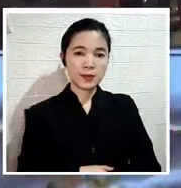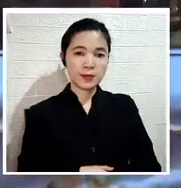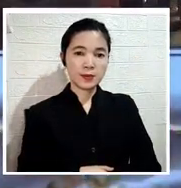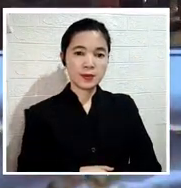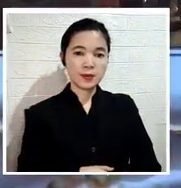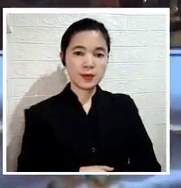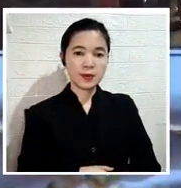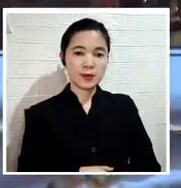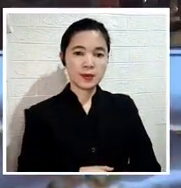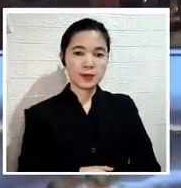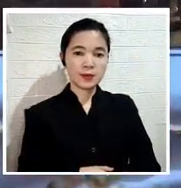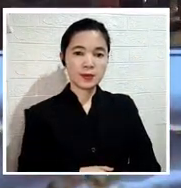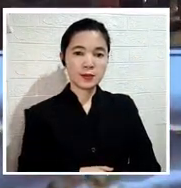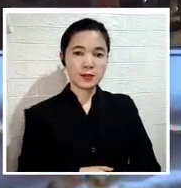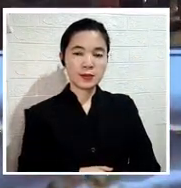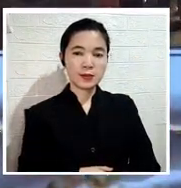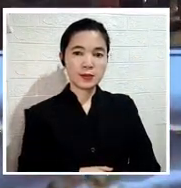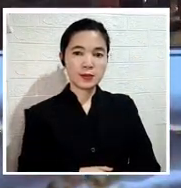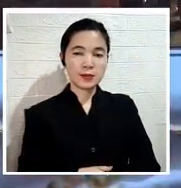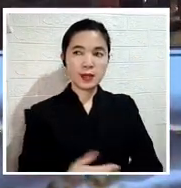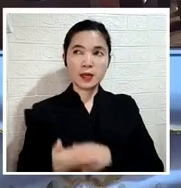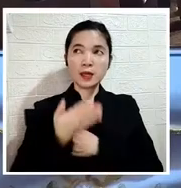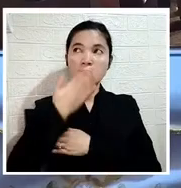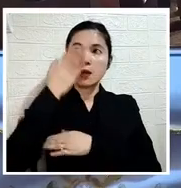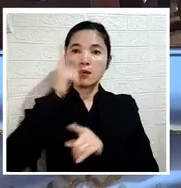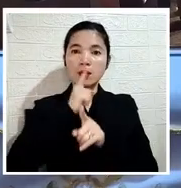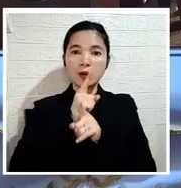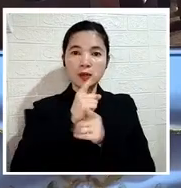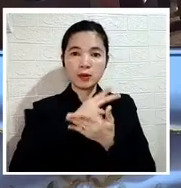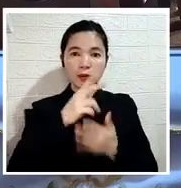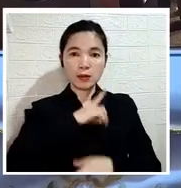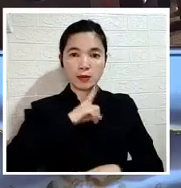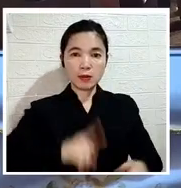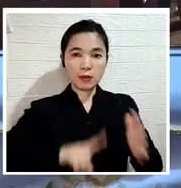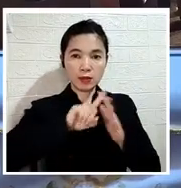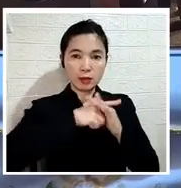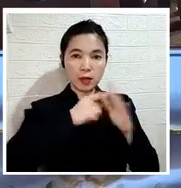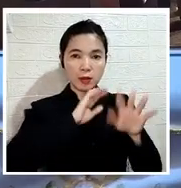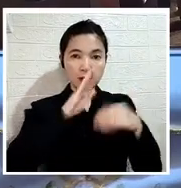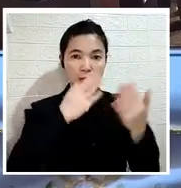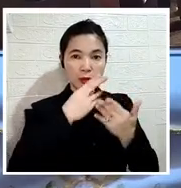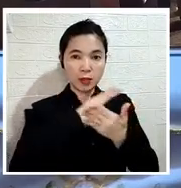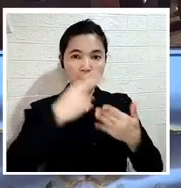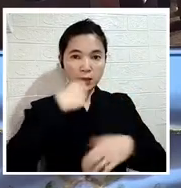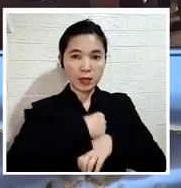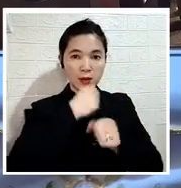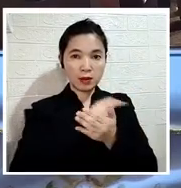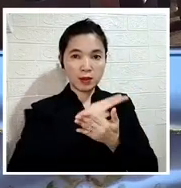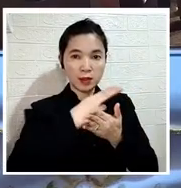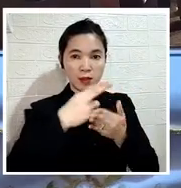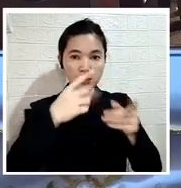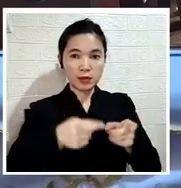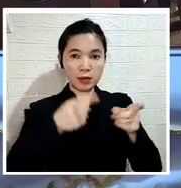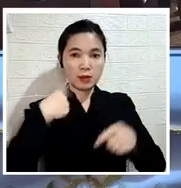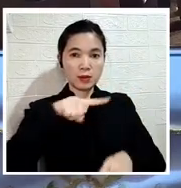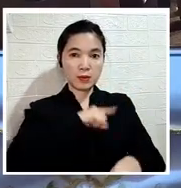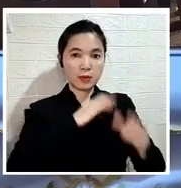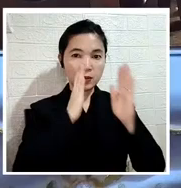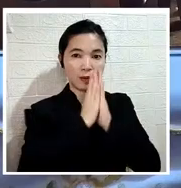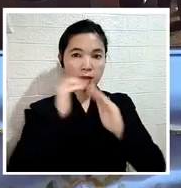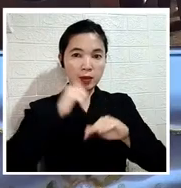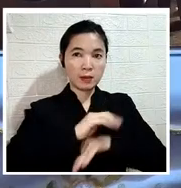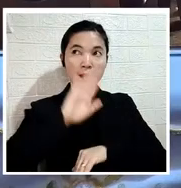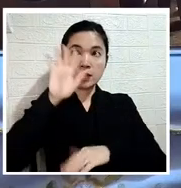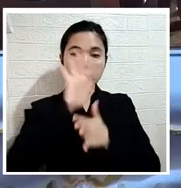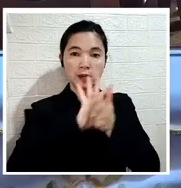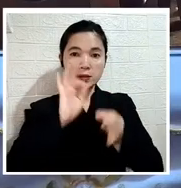highest. You are indeed holy, O Lord, the fount of all holiness. Make holy therefore these gifts, we pray, by sending down your